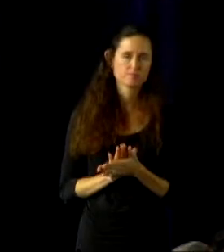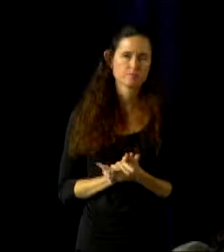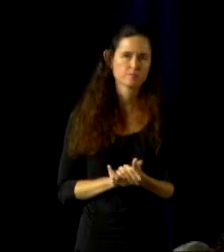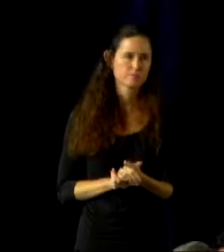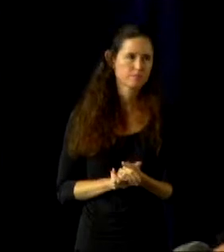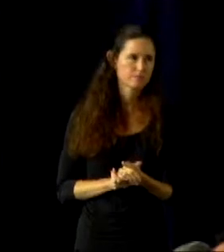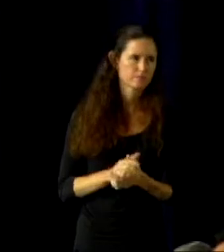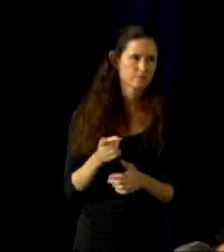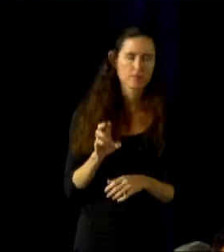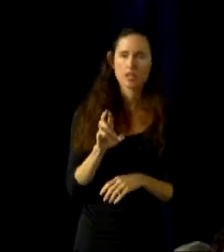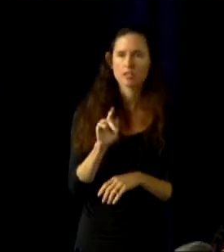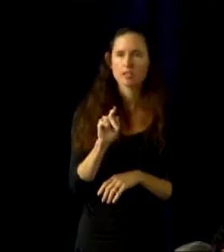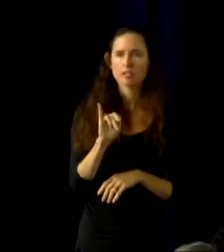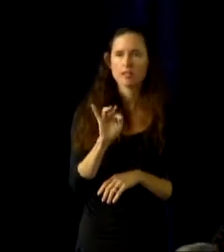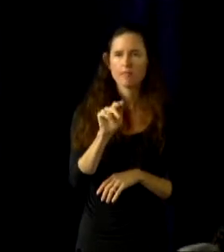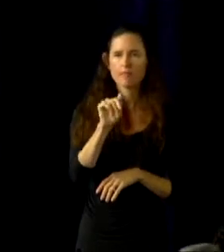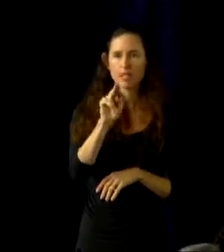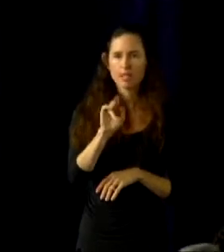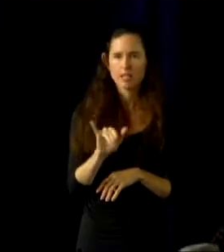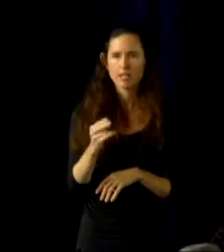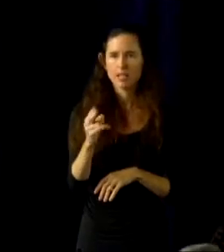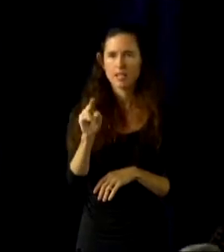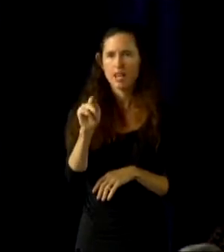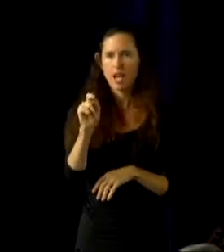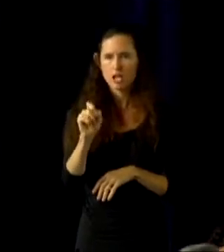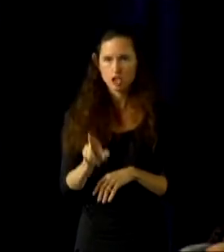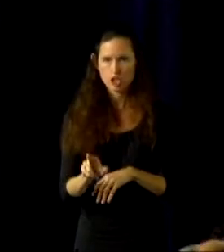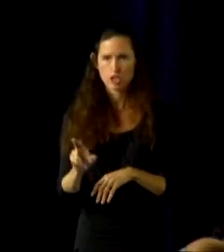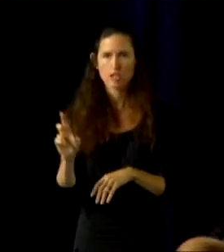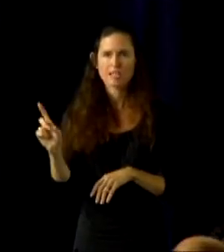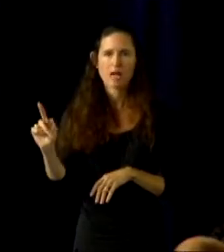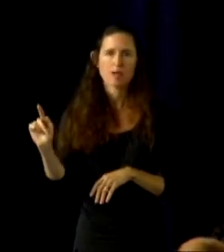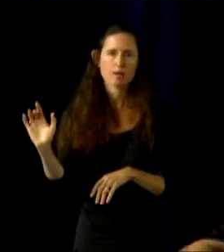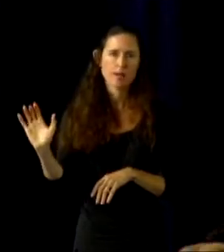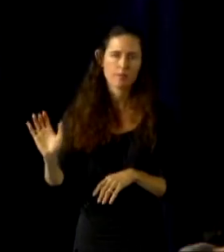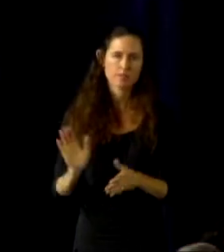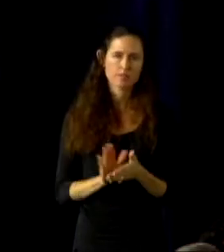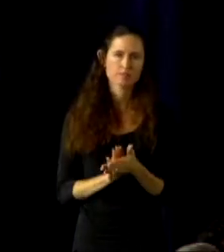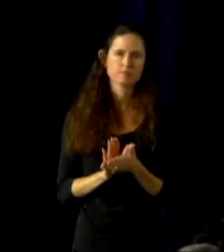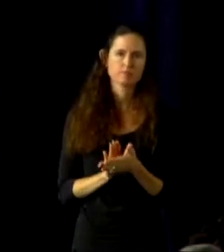And Dr. Tiffany Hunter for downtown. Thank you.